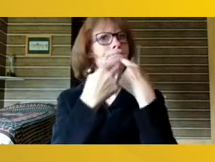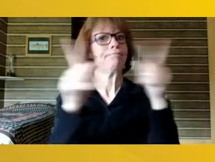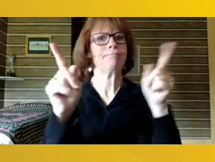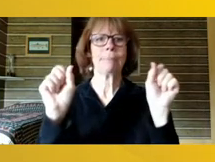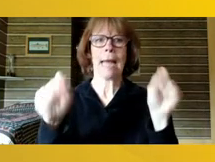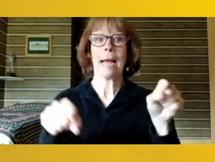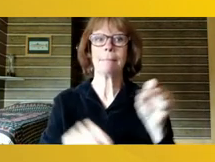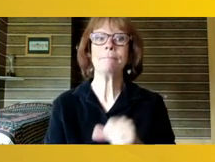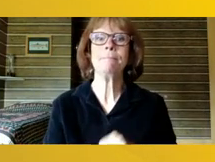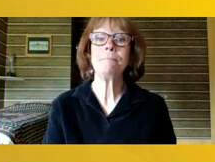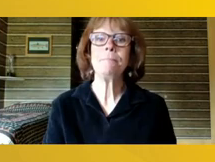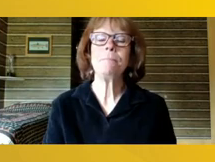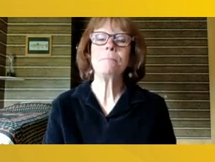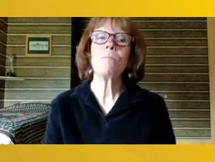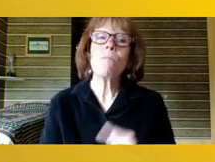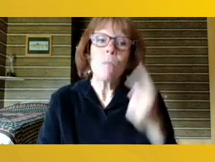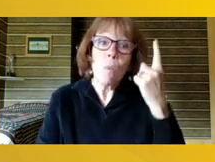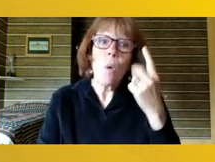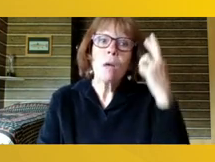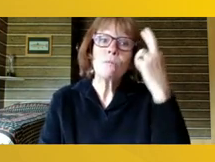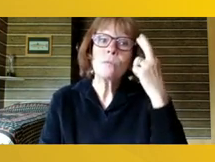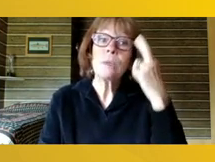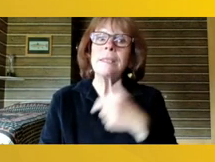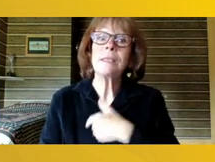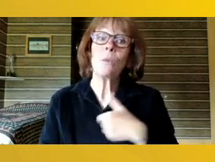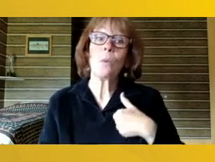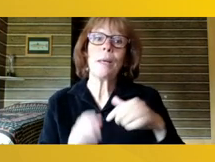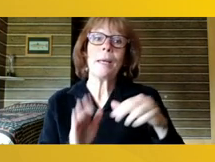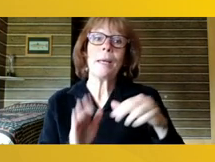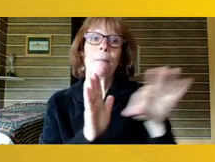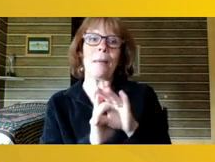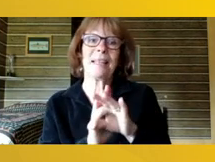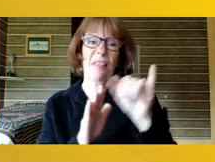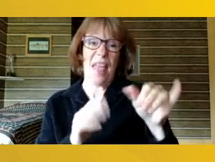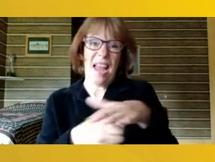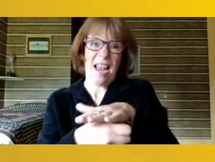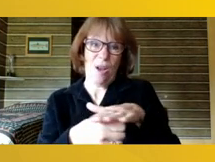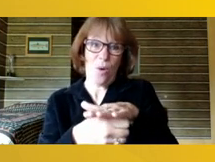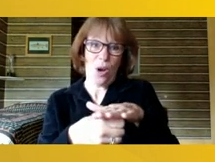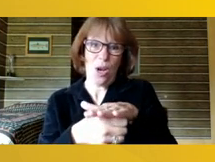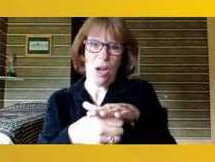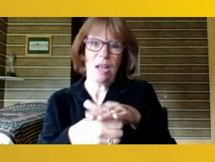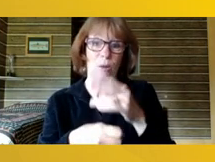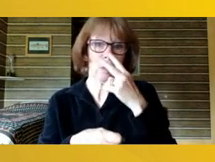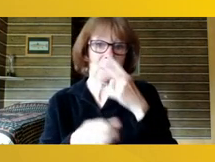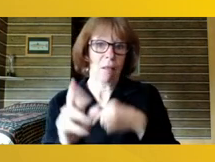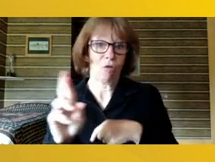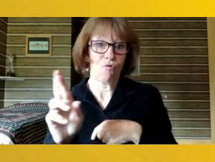And one of the reasons we picked this area specifically in the image on the right-hand side,